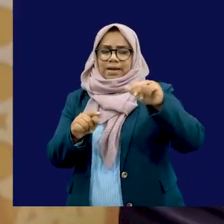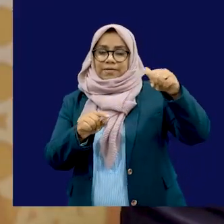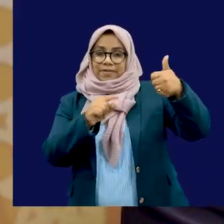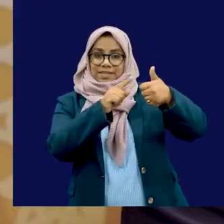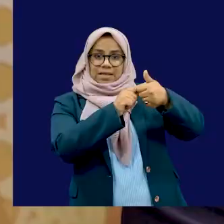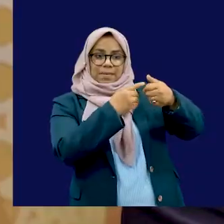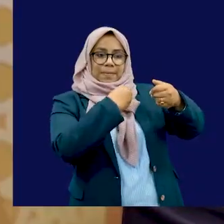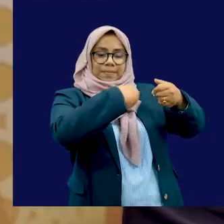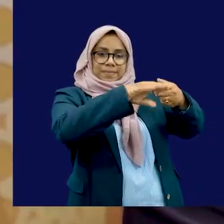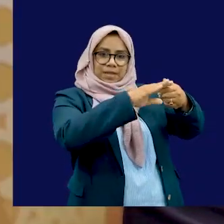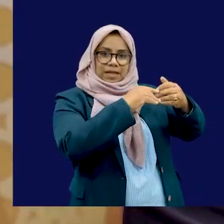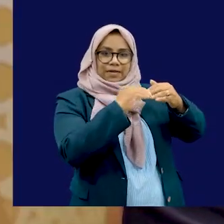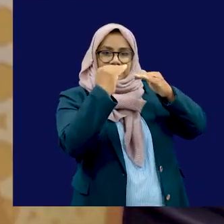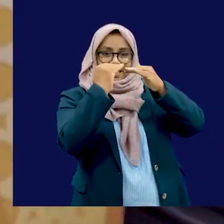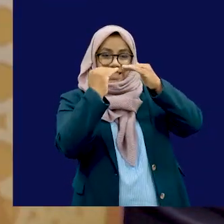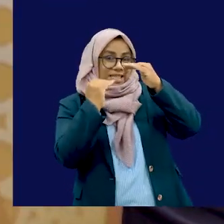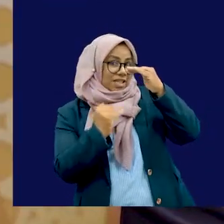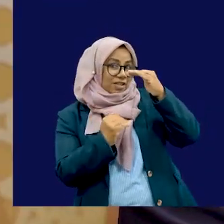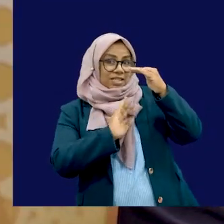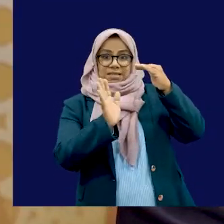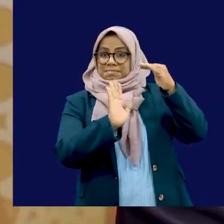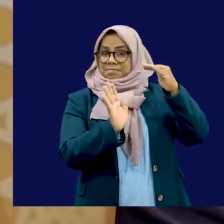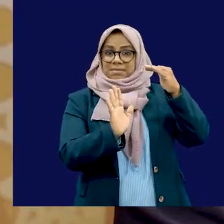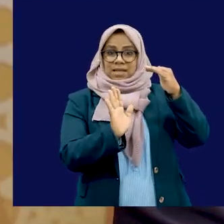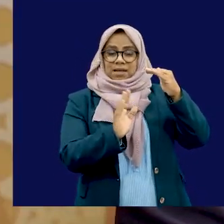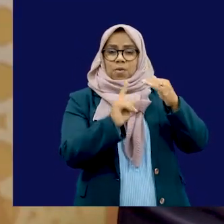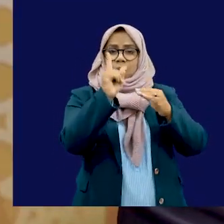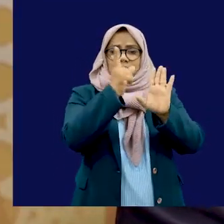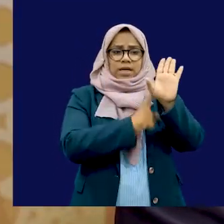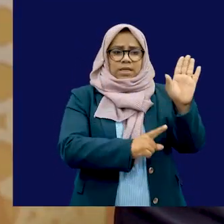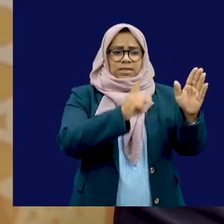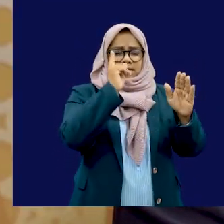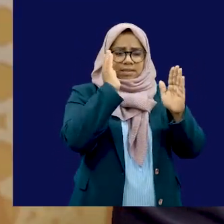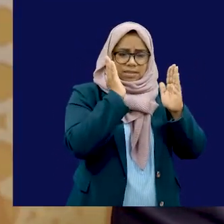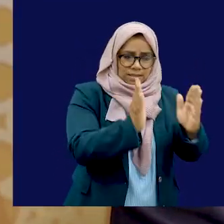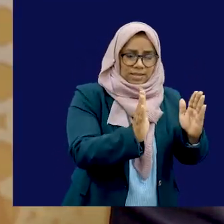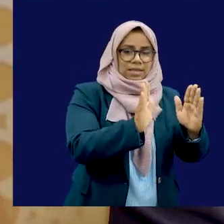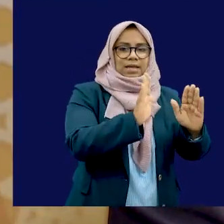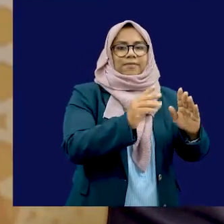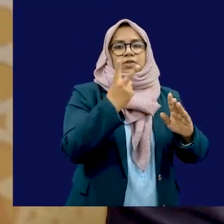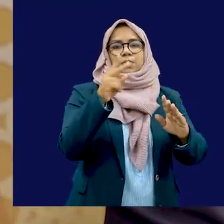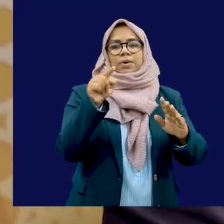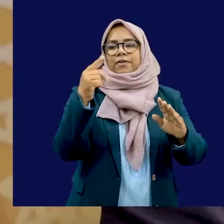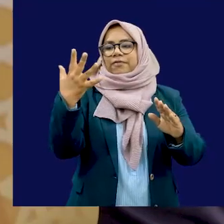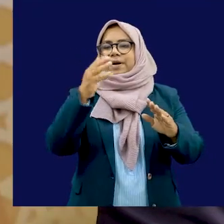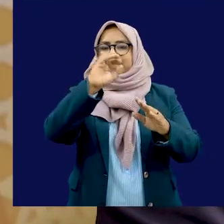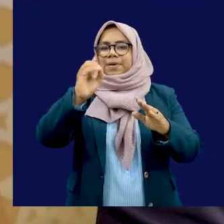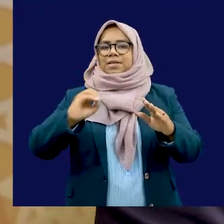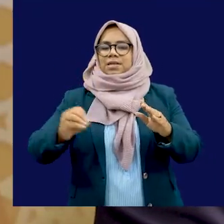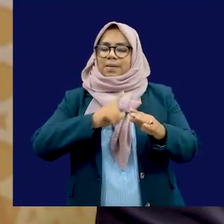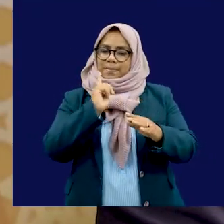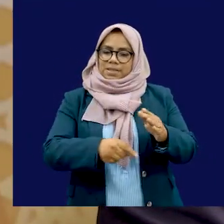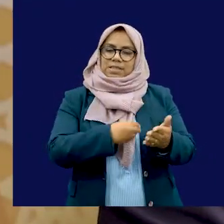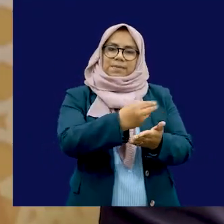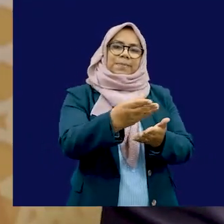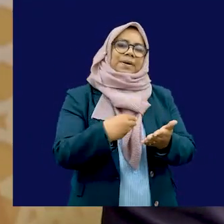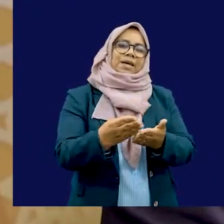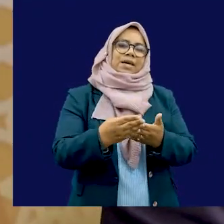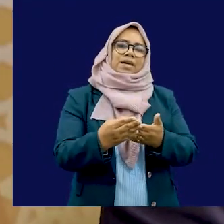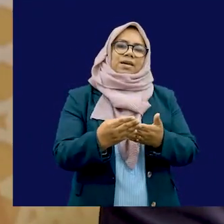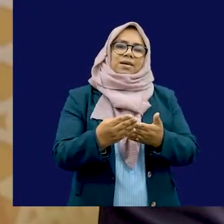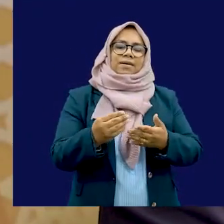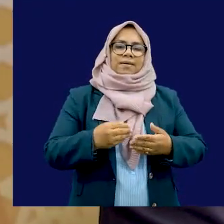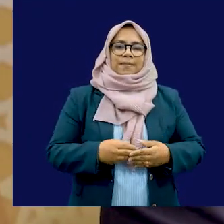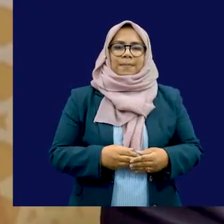amount does not decrease below the nisab threshold for a full year, then 2.5% of the total amount should be paid as